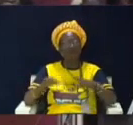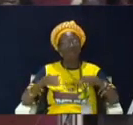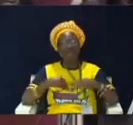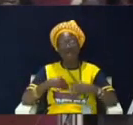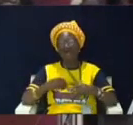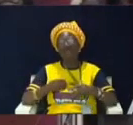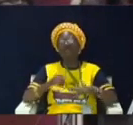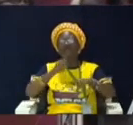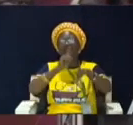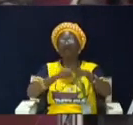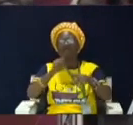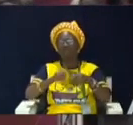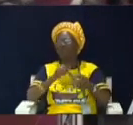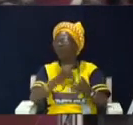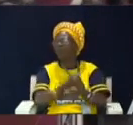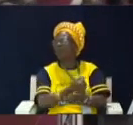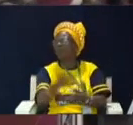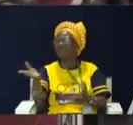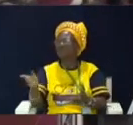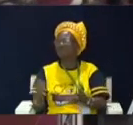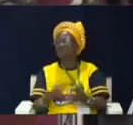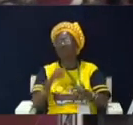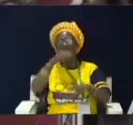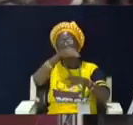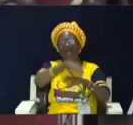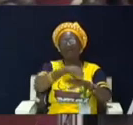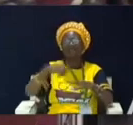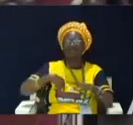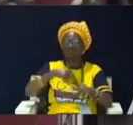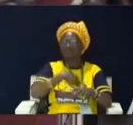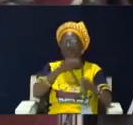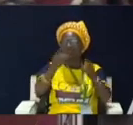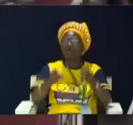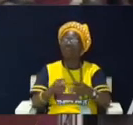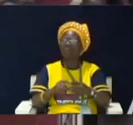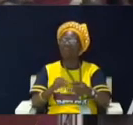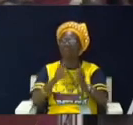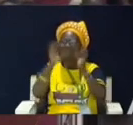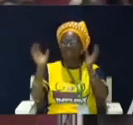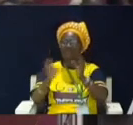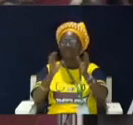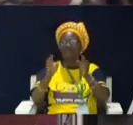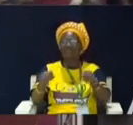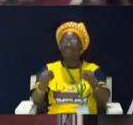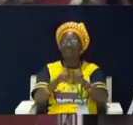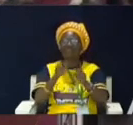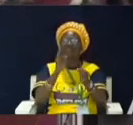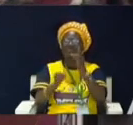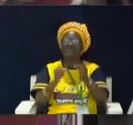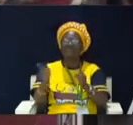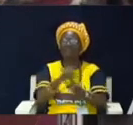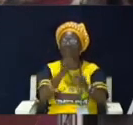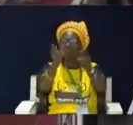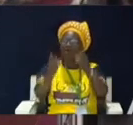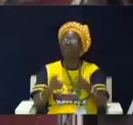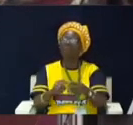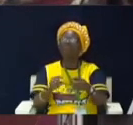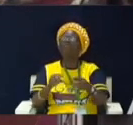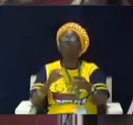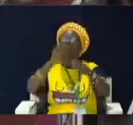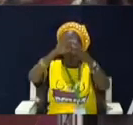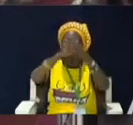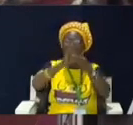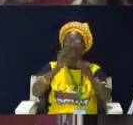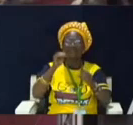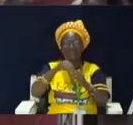to celebrate. So if you want to join in our celebration, you must first